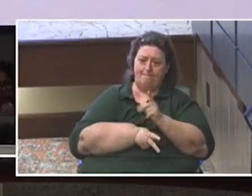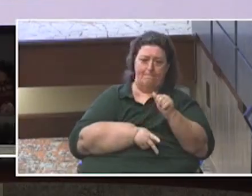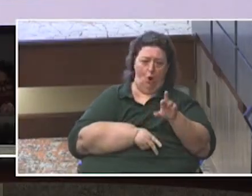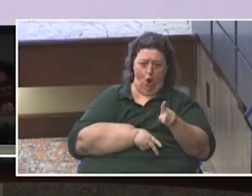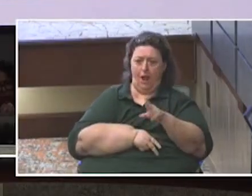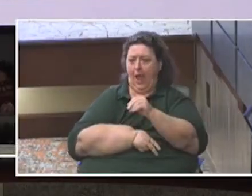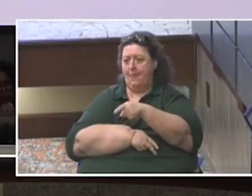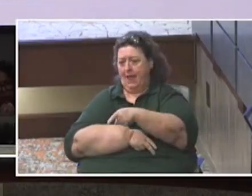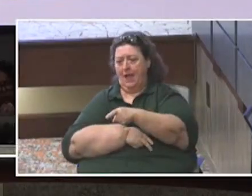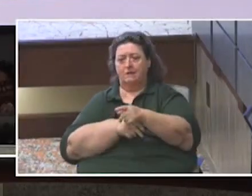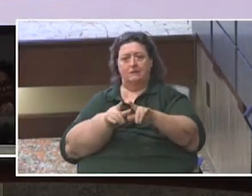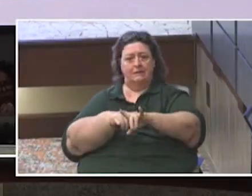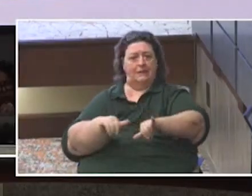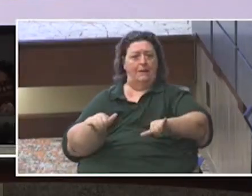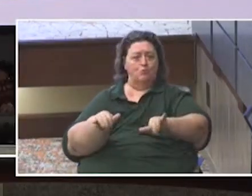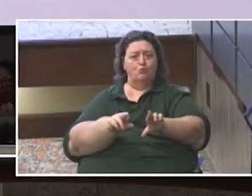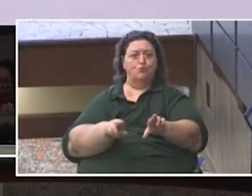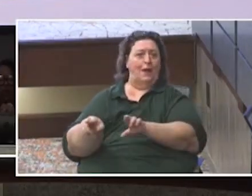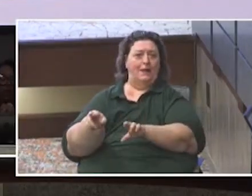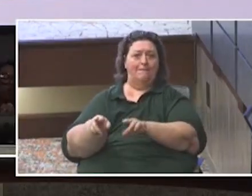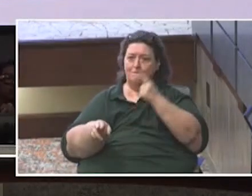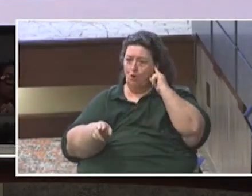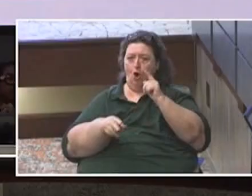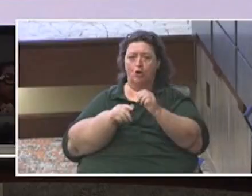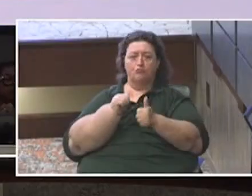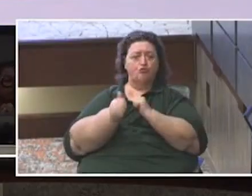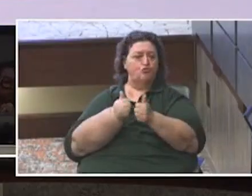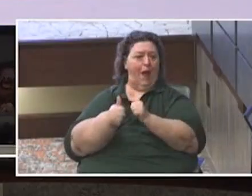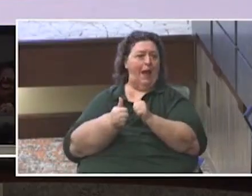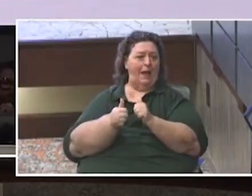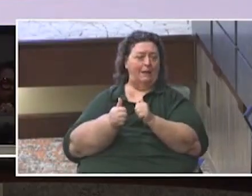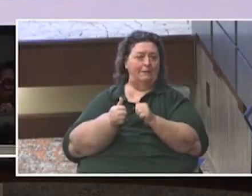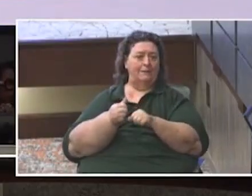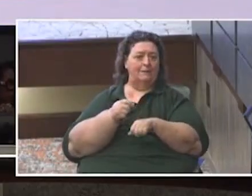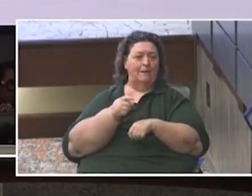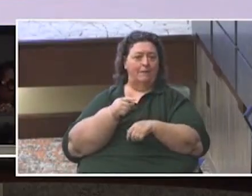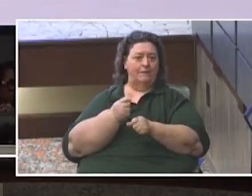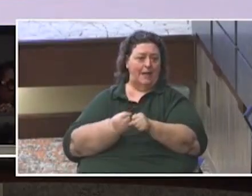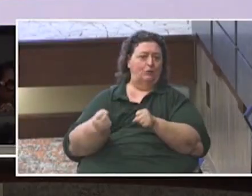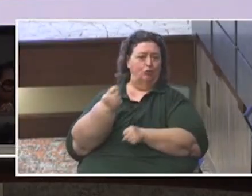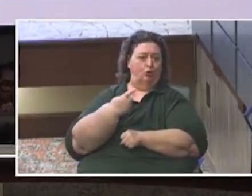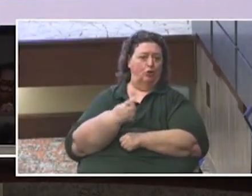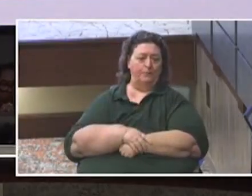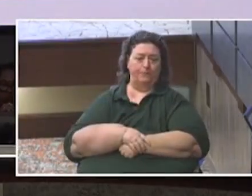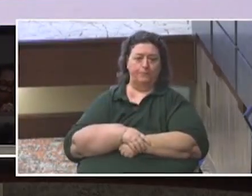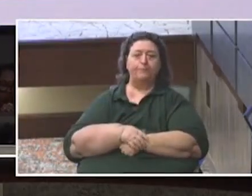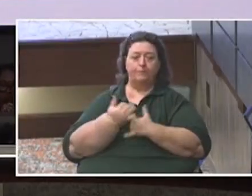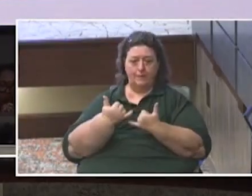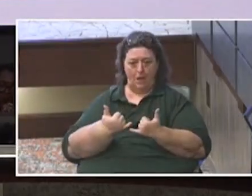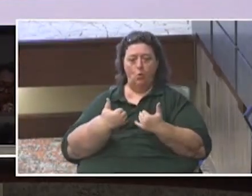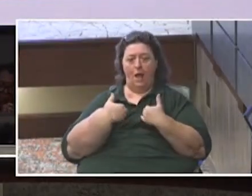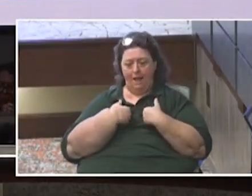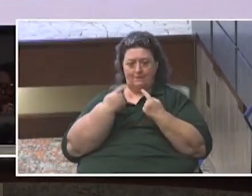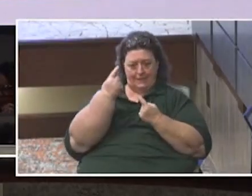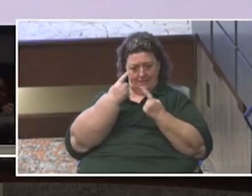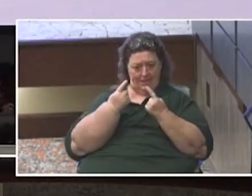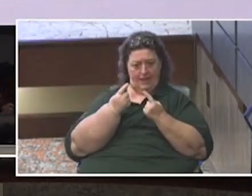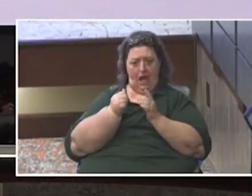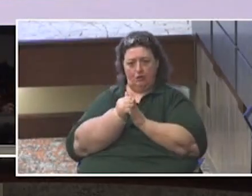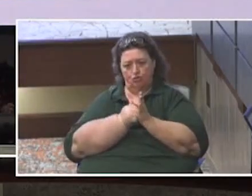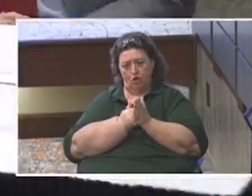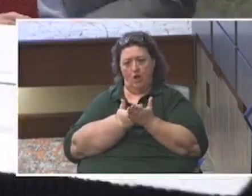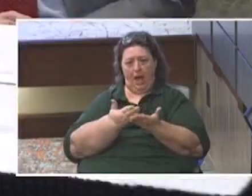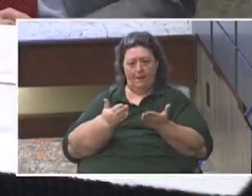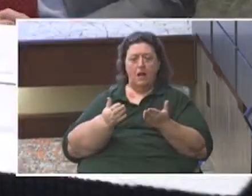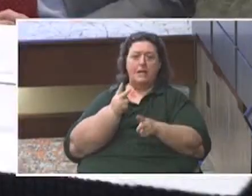full, but we'll for sure be ready for the track season next year. So we do have the consideration of agenda items. We're going to continue with the